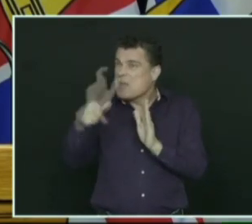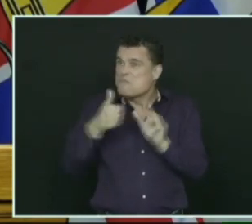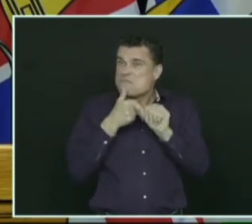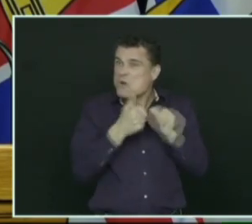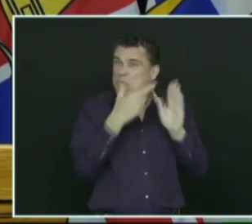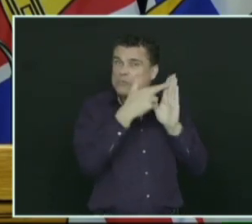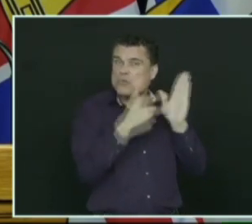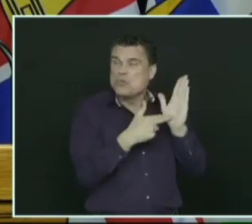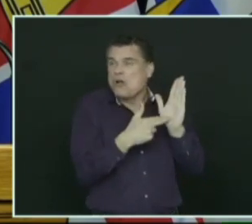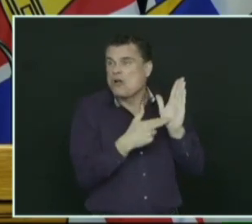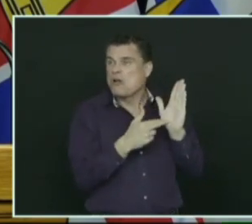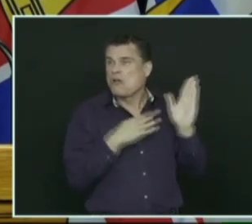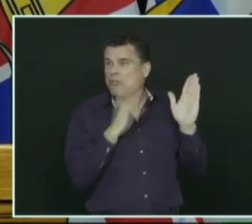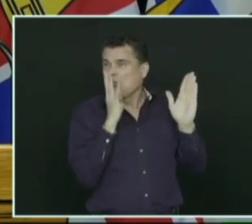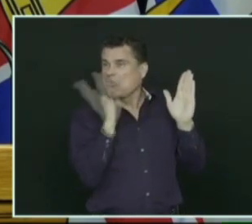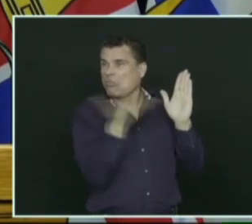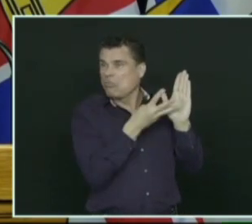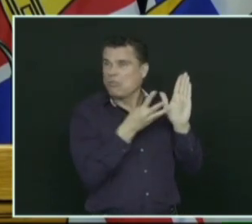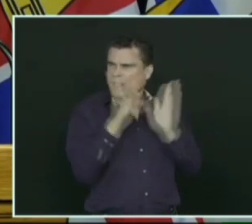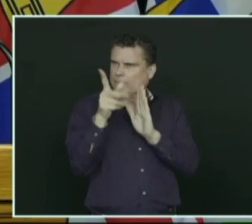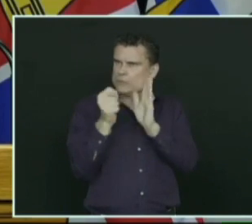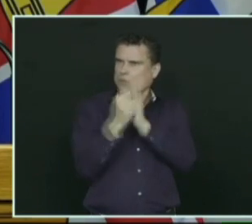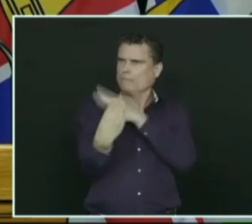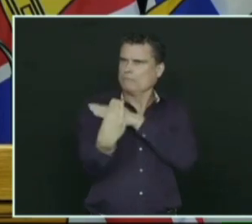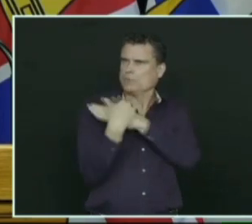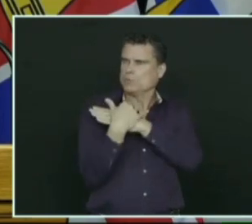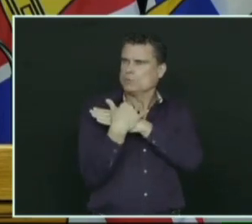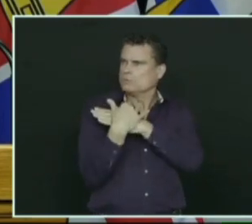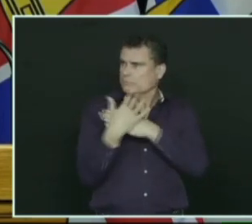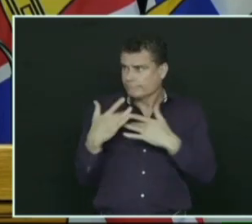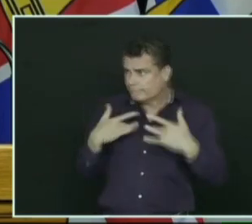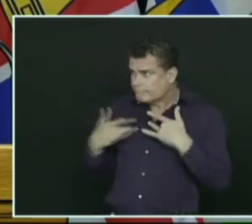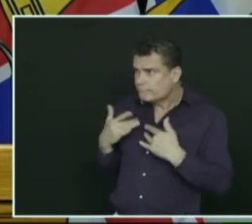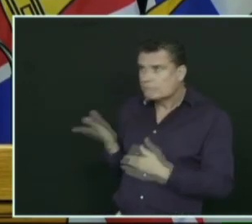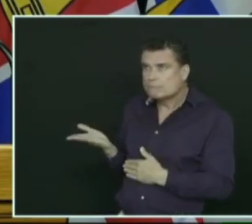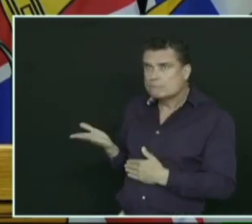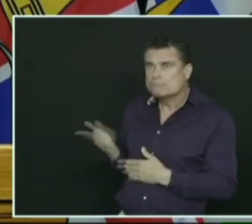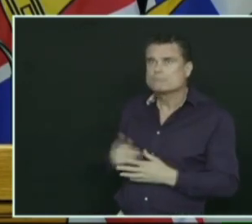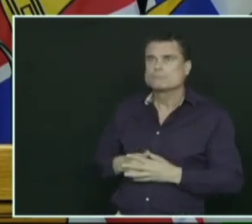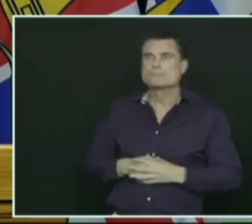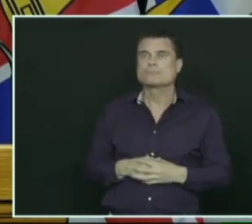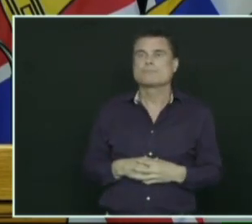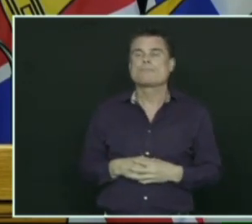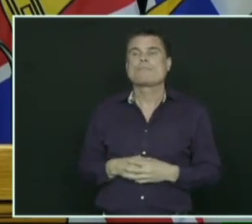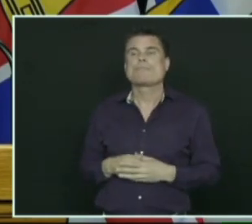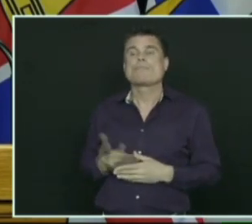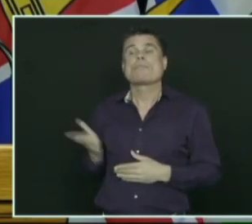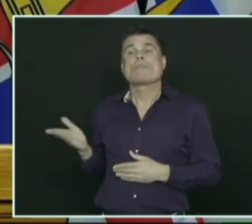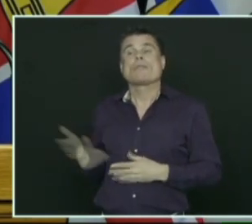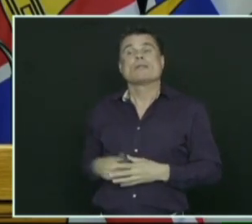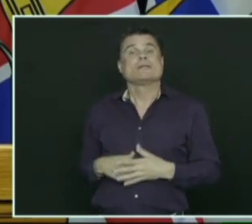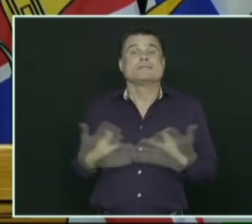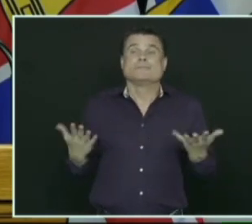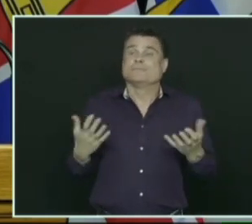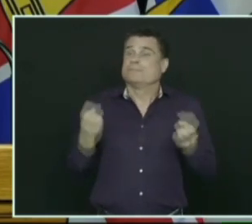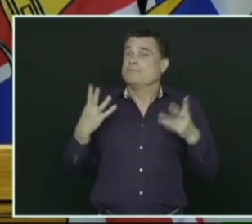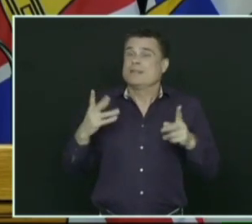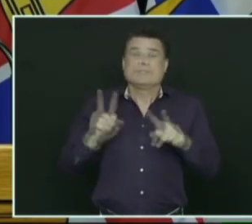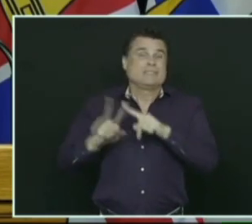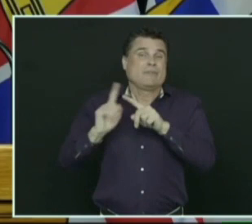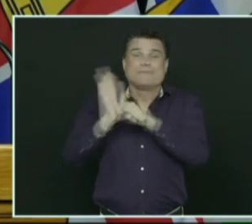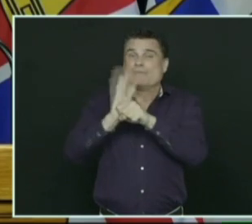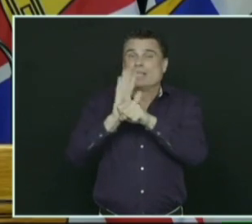have. People are out with their family, with their housemates, having picnics, sitting in the sun, going for a